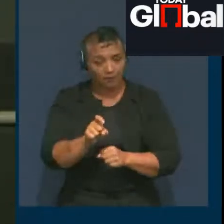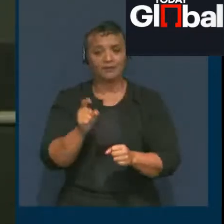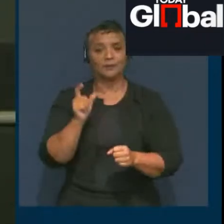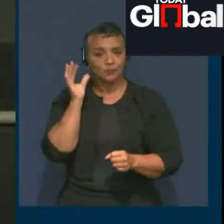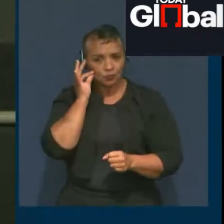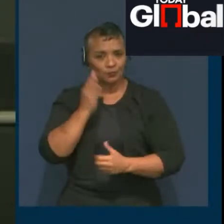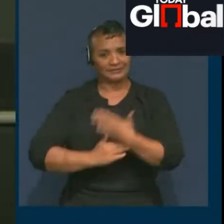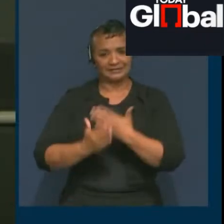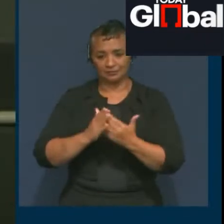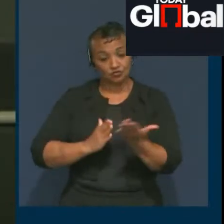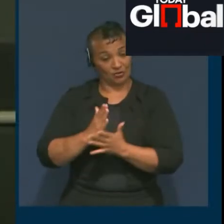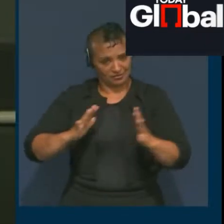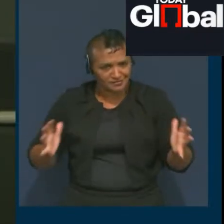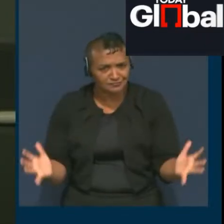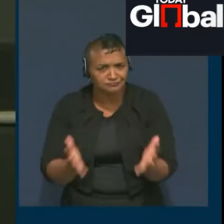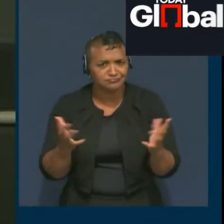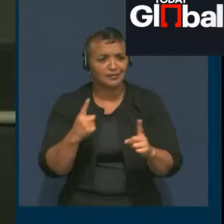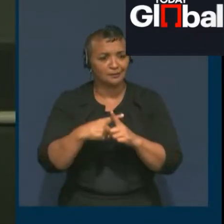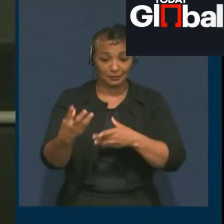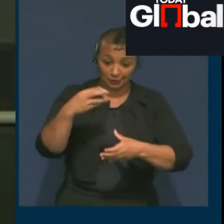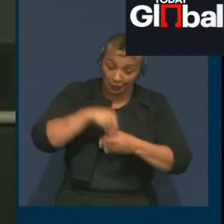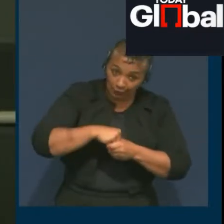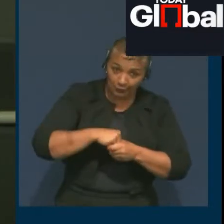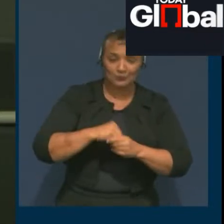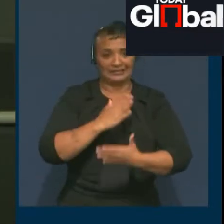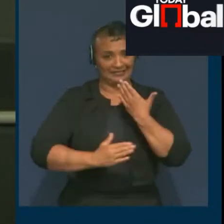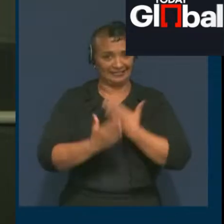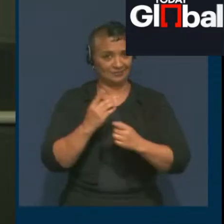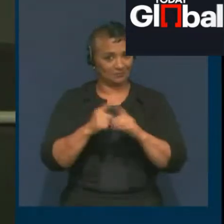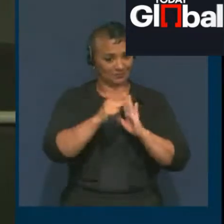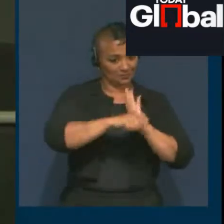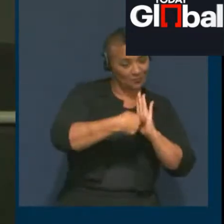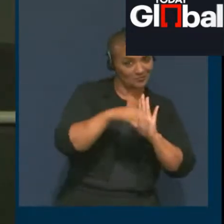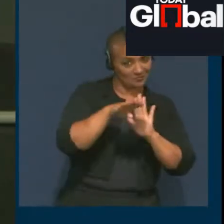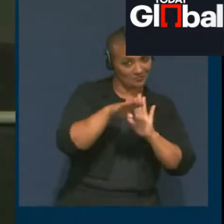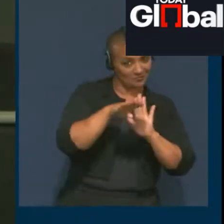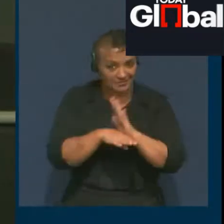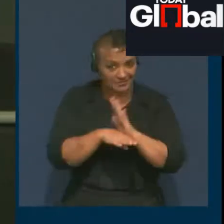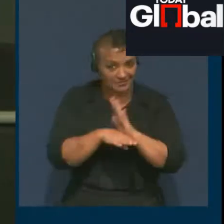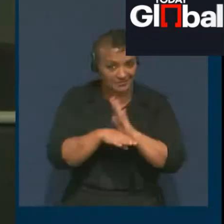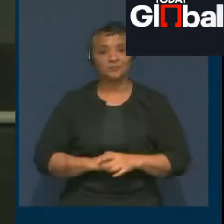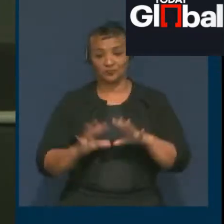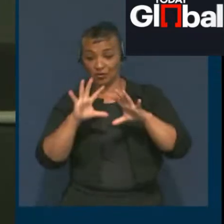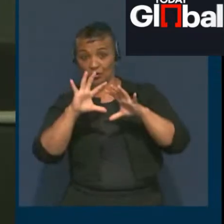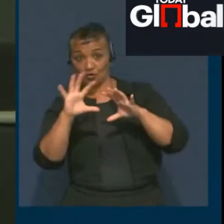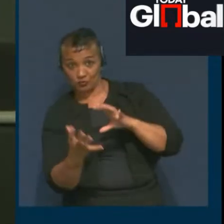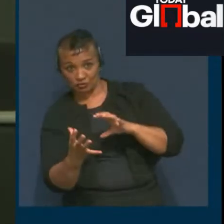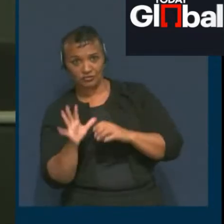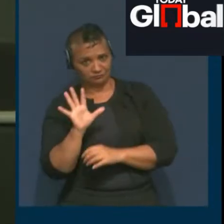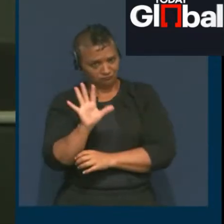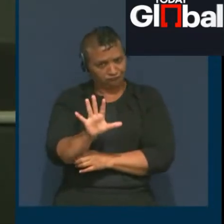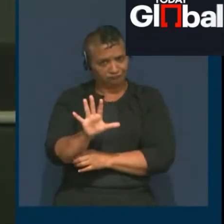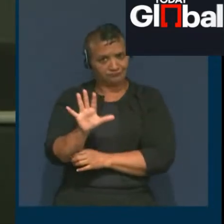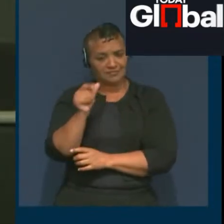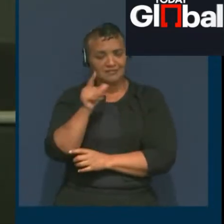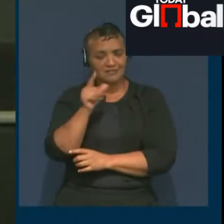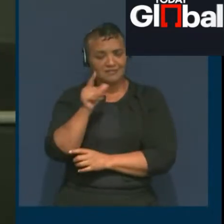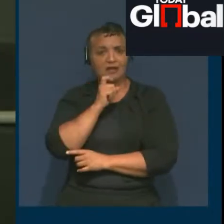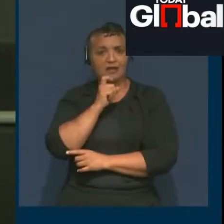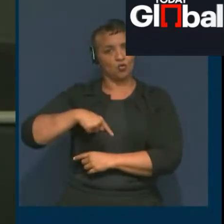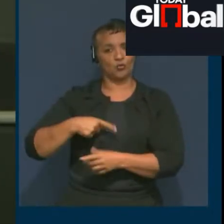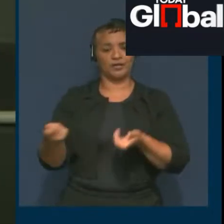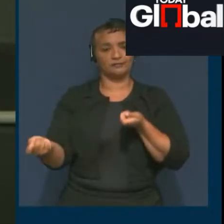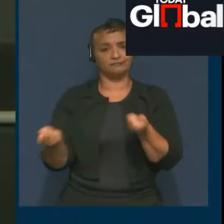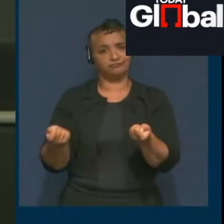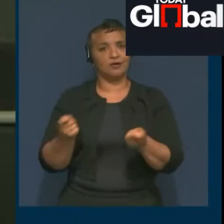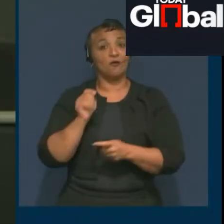and mainstream and disability perspective in policies and programs. At the regional level, the State of Qatar, during its presidency at the 42nd